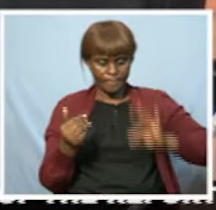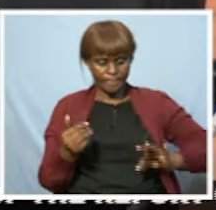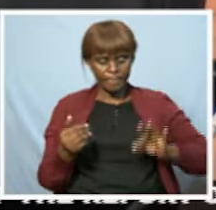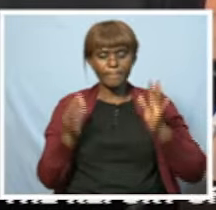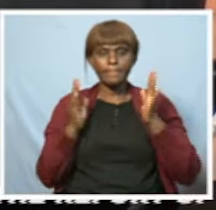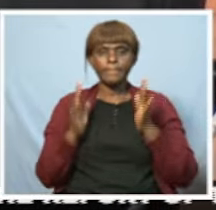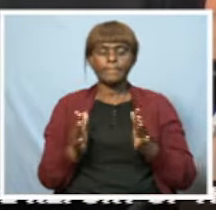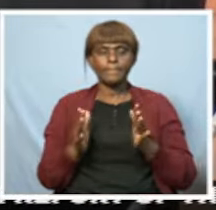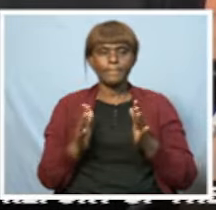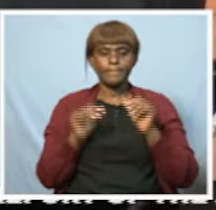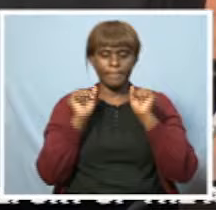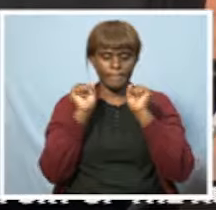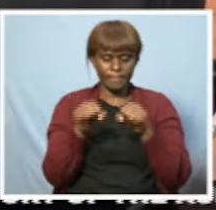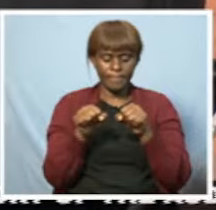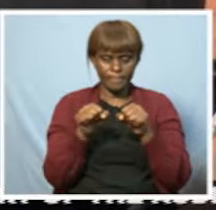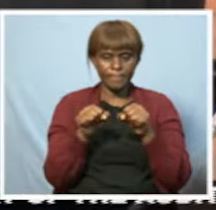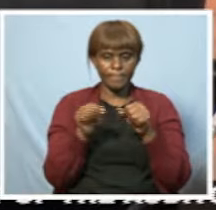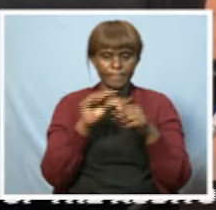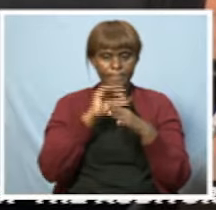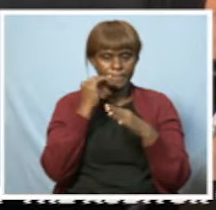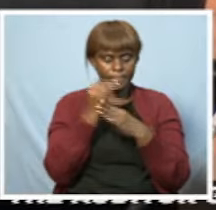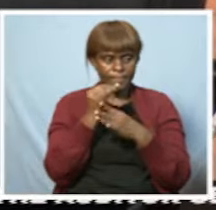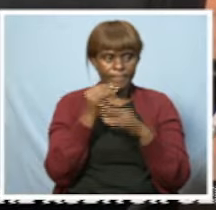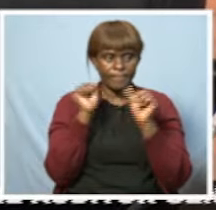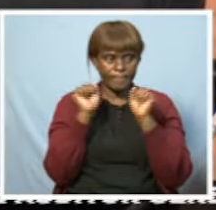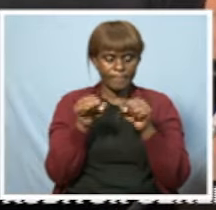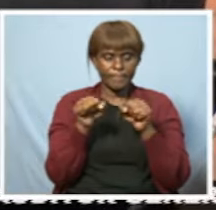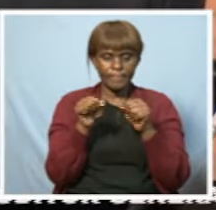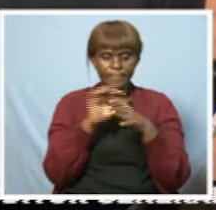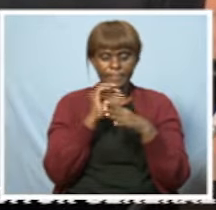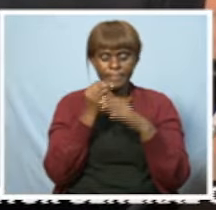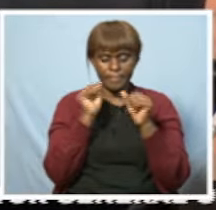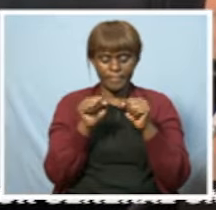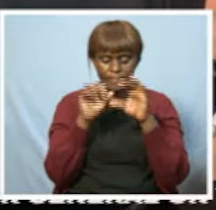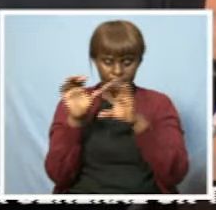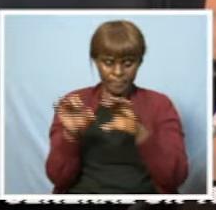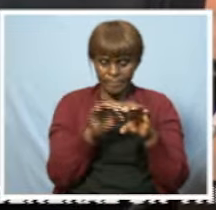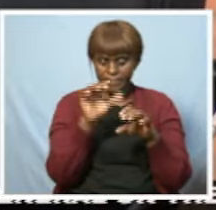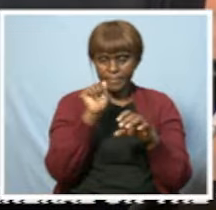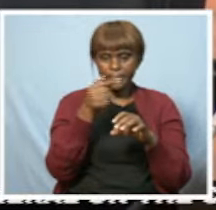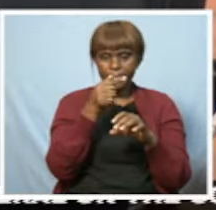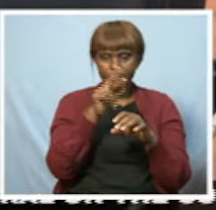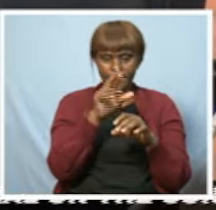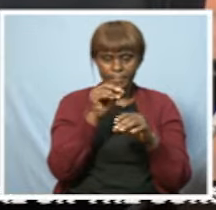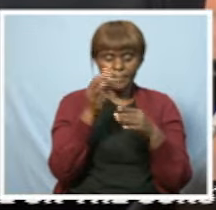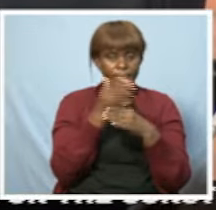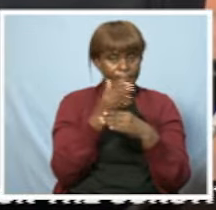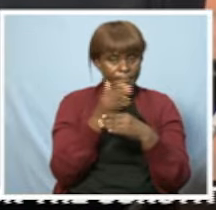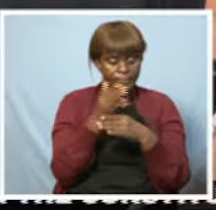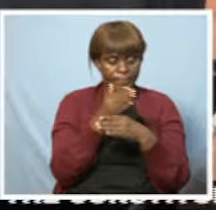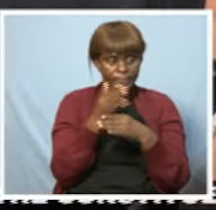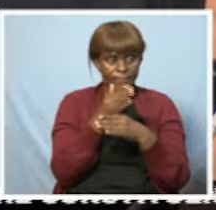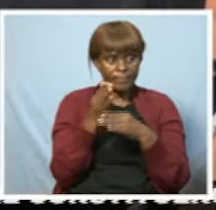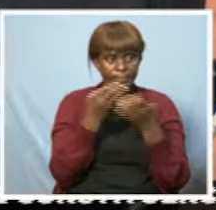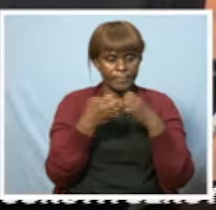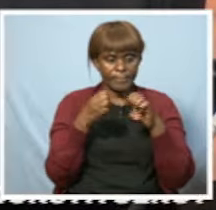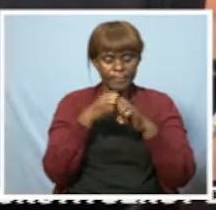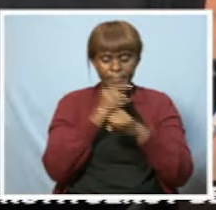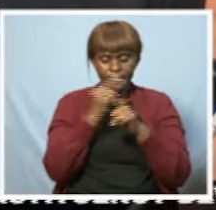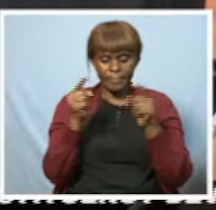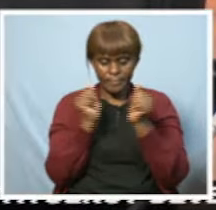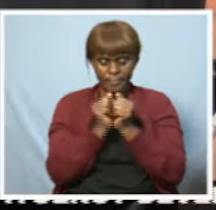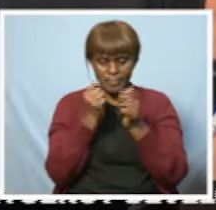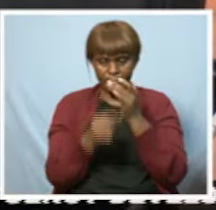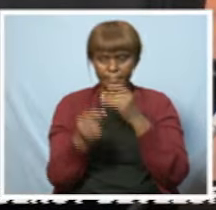beneficiaries can or could do agro-business, even just with